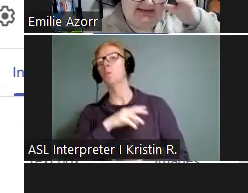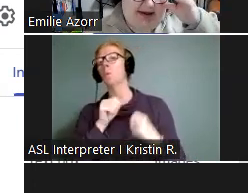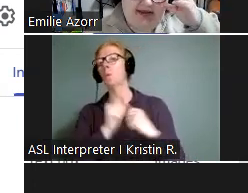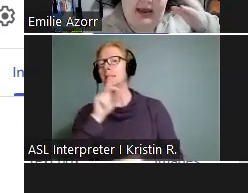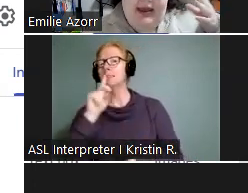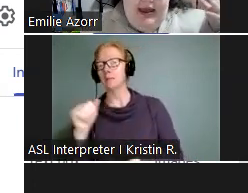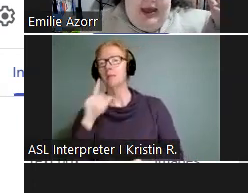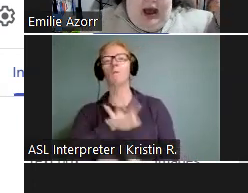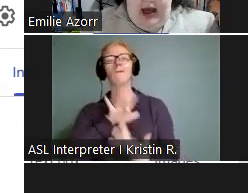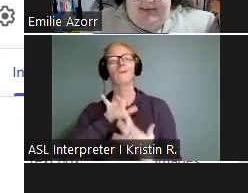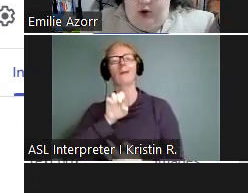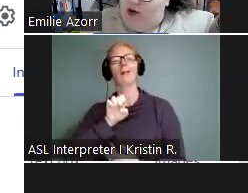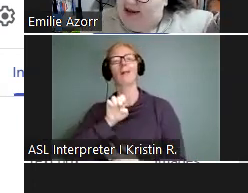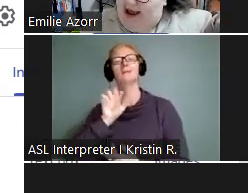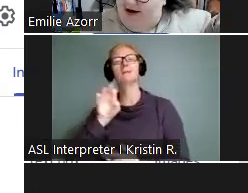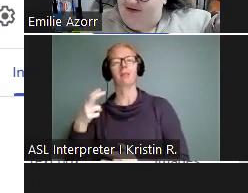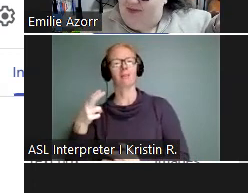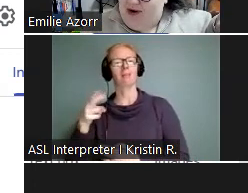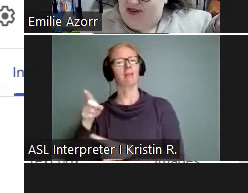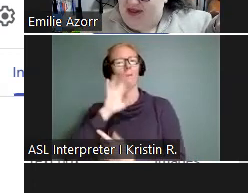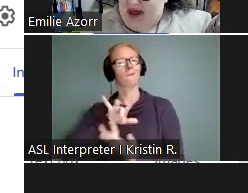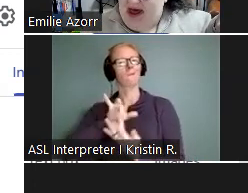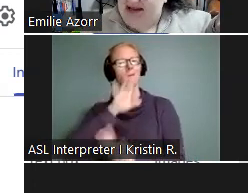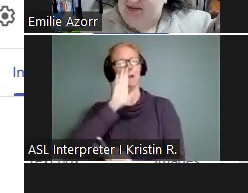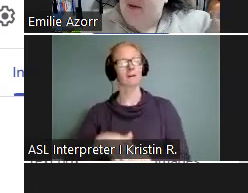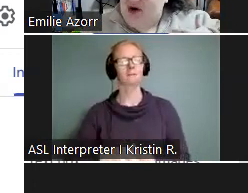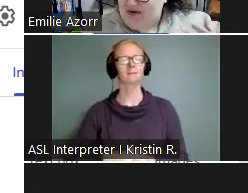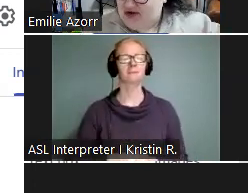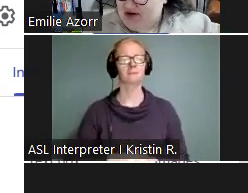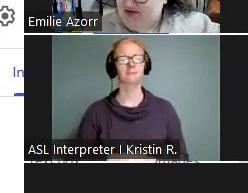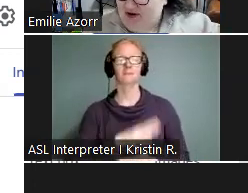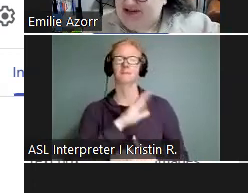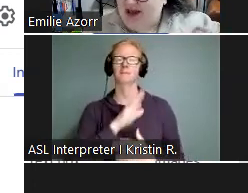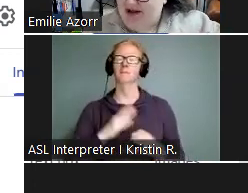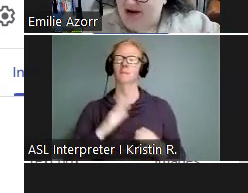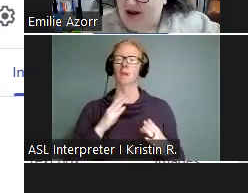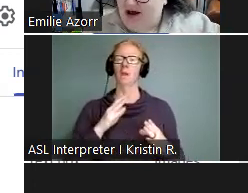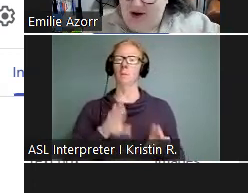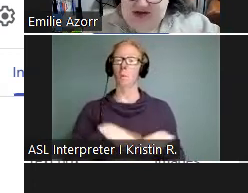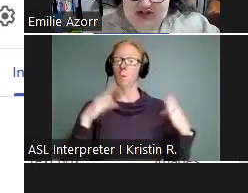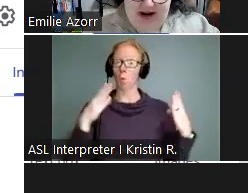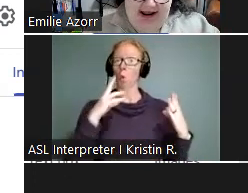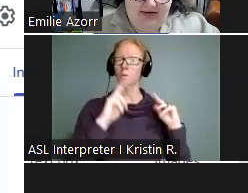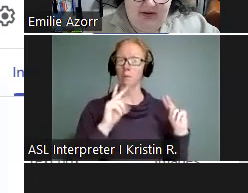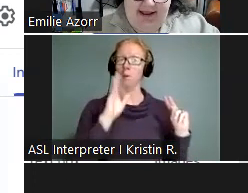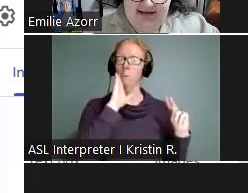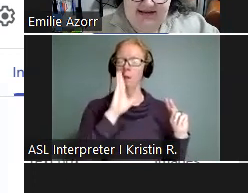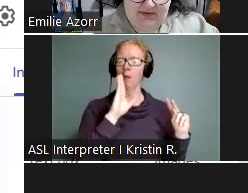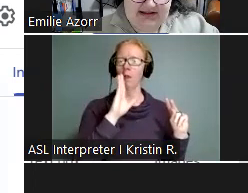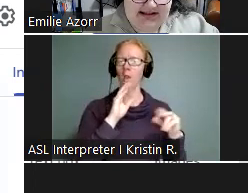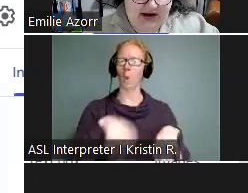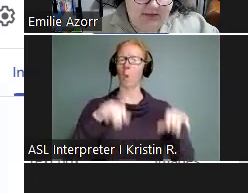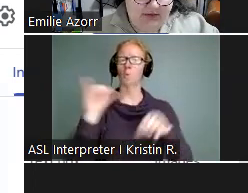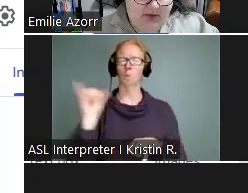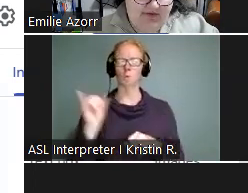contact Elizabeth. We can have both some of our Open Doors folks come in and host a training like